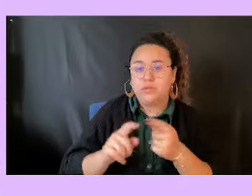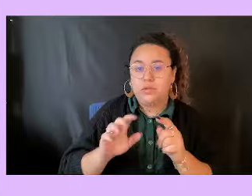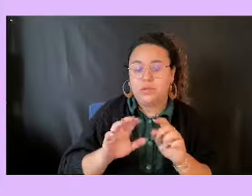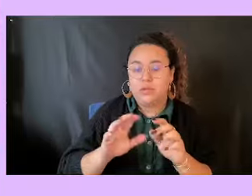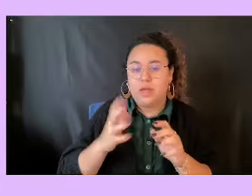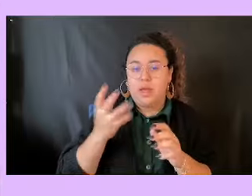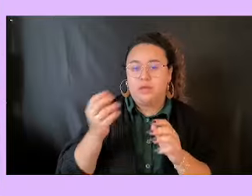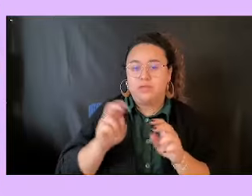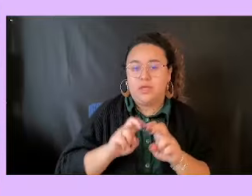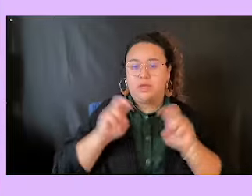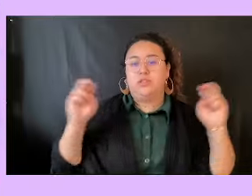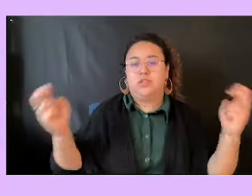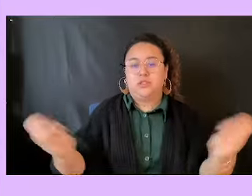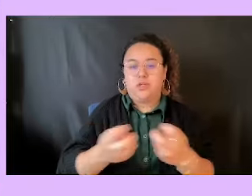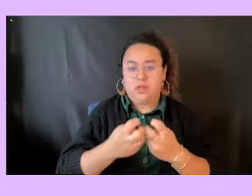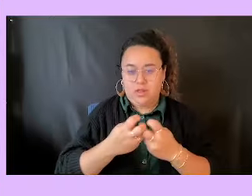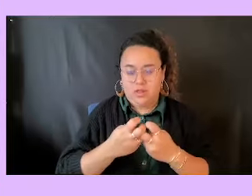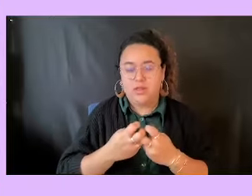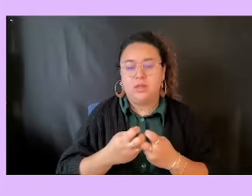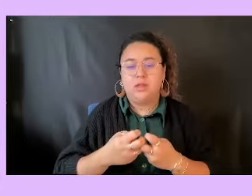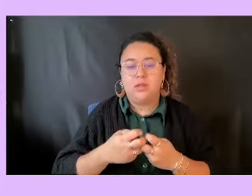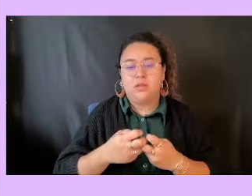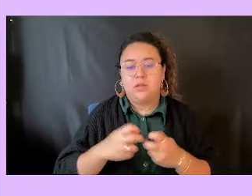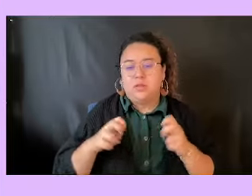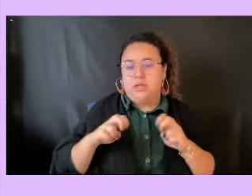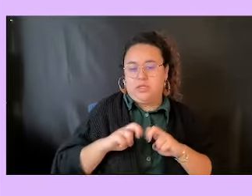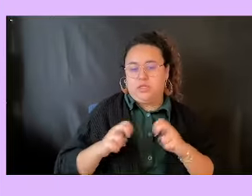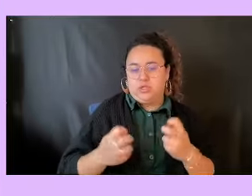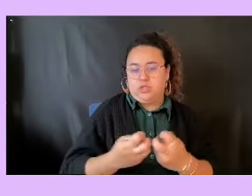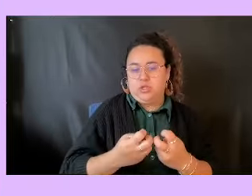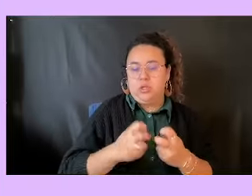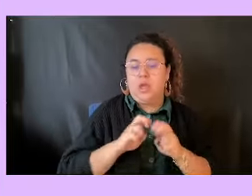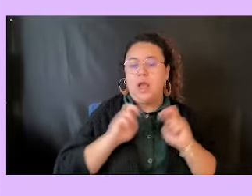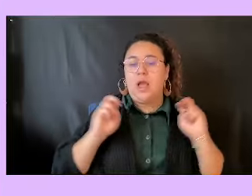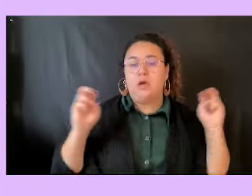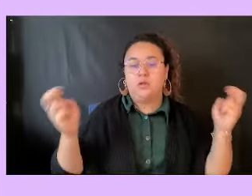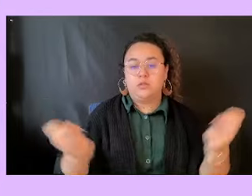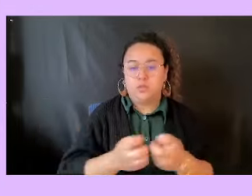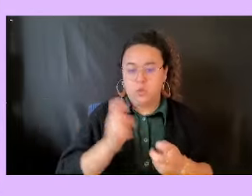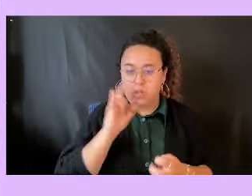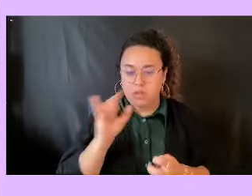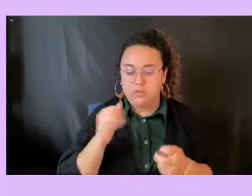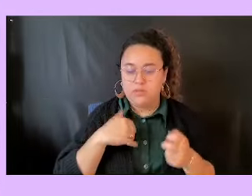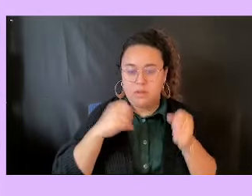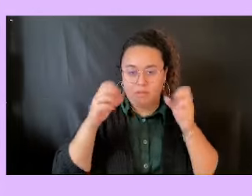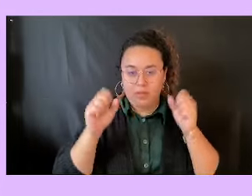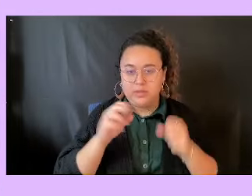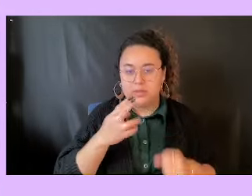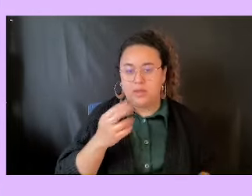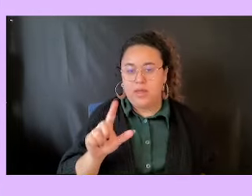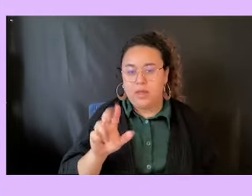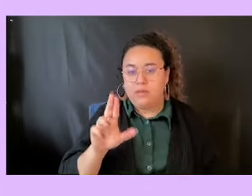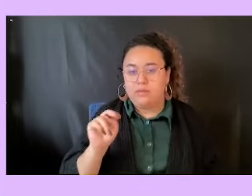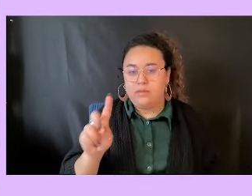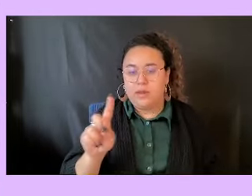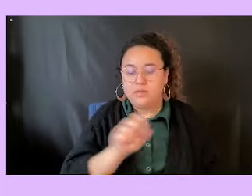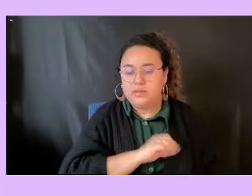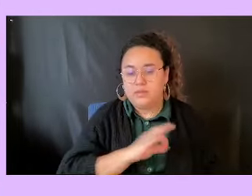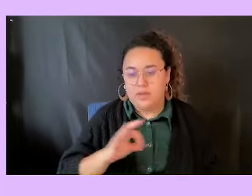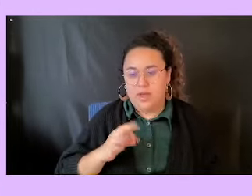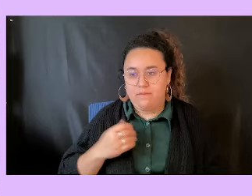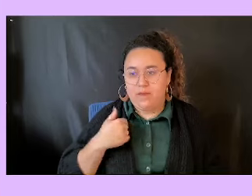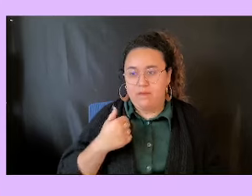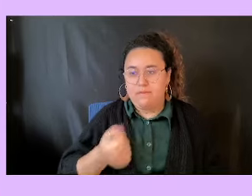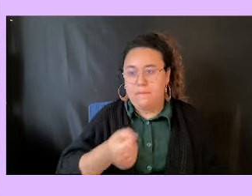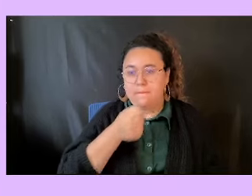friends. And what this looks like is we've got our amazing HowlRound staff who have mics. And